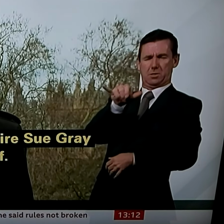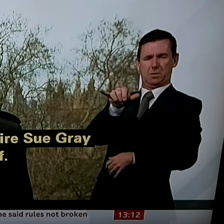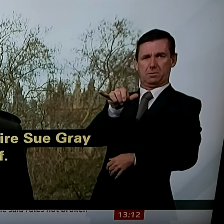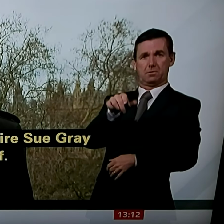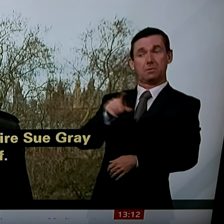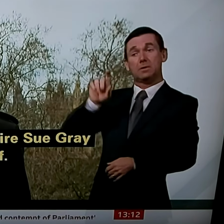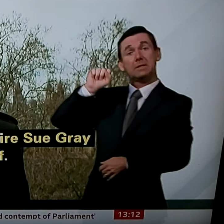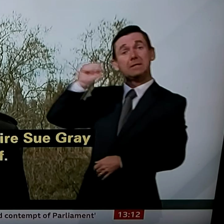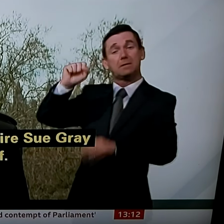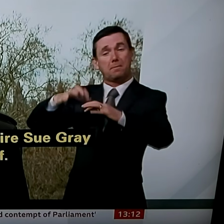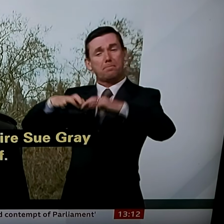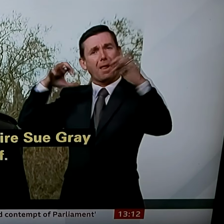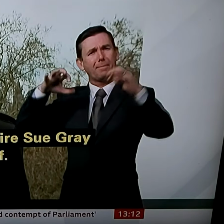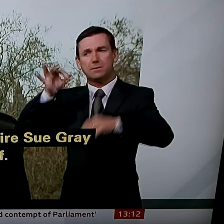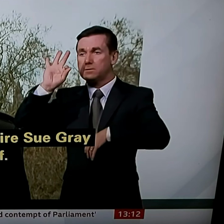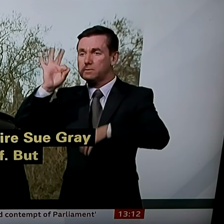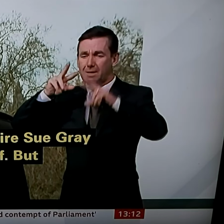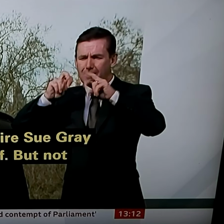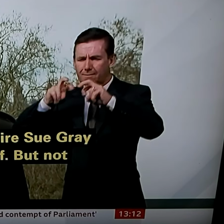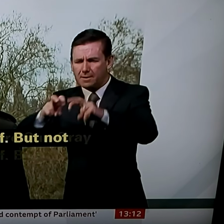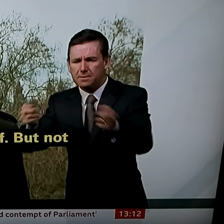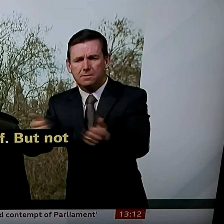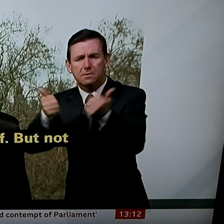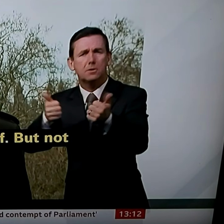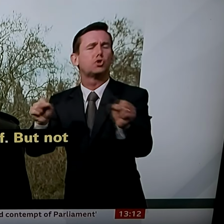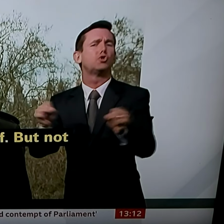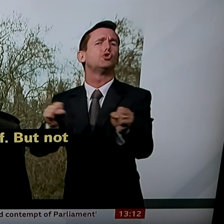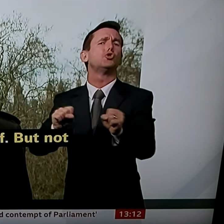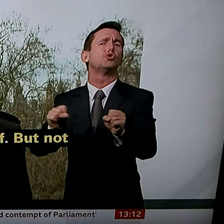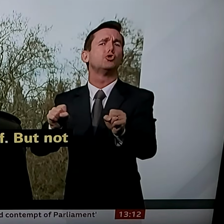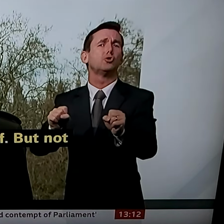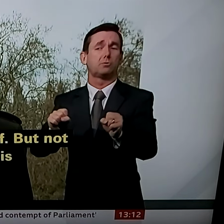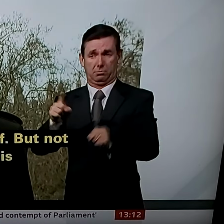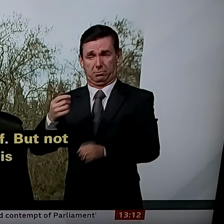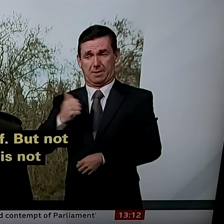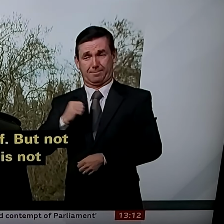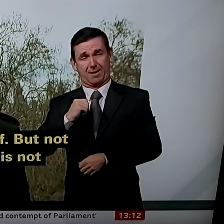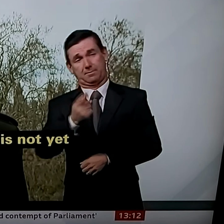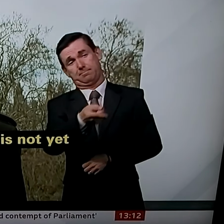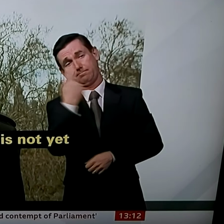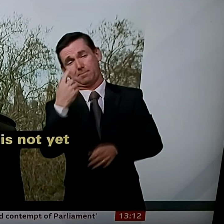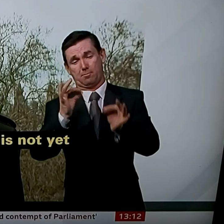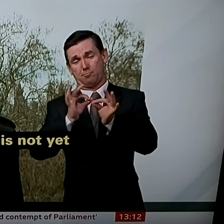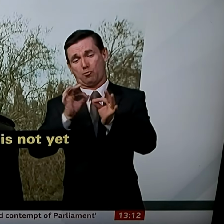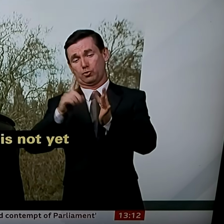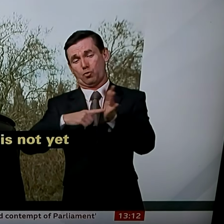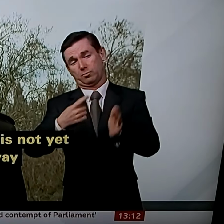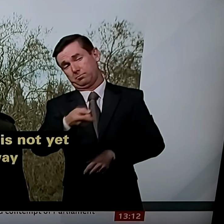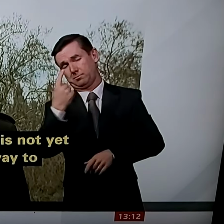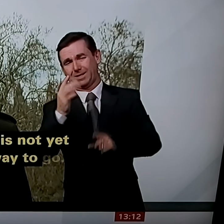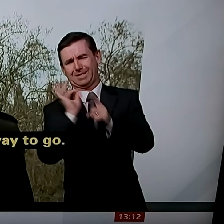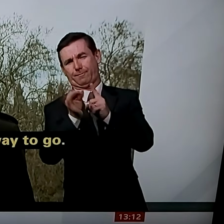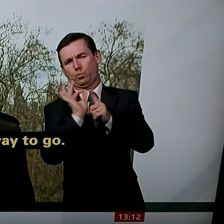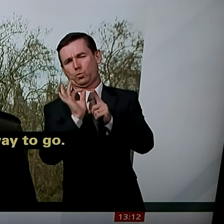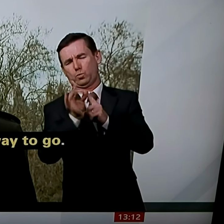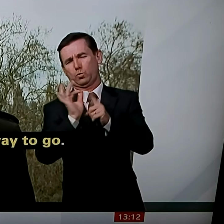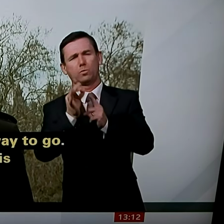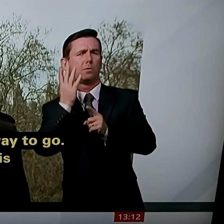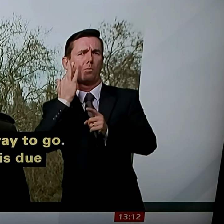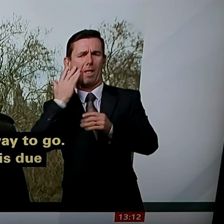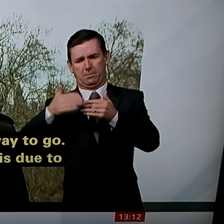yet finished. It has some way to go. Boris Johnson himself is due to be interviewed by MPs on that committee later this